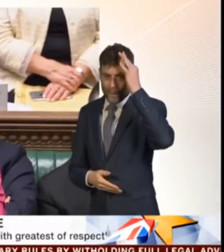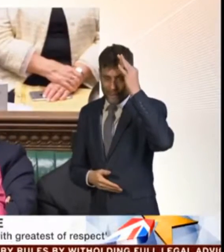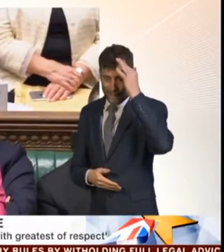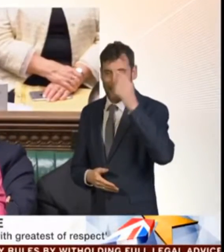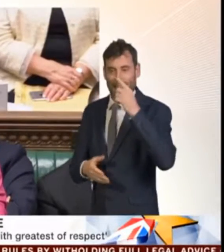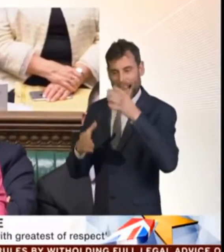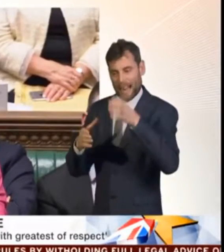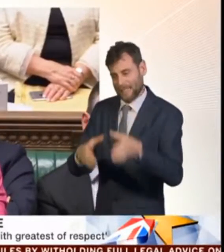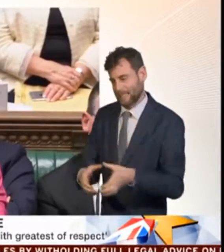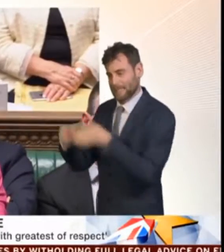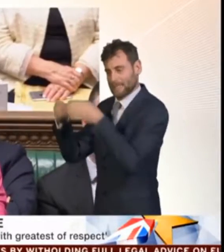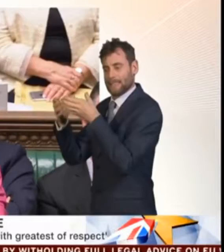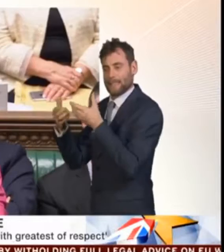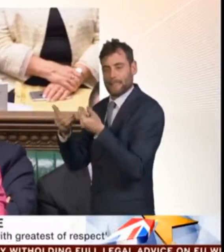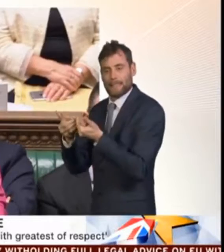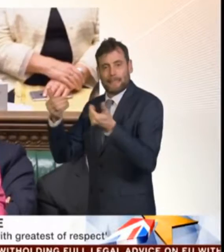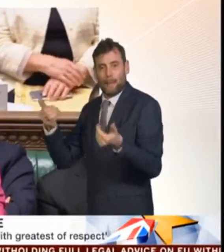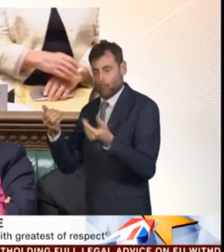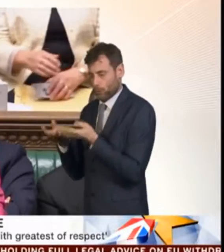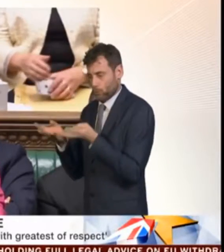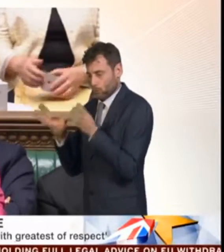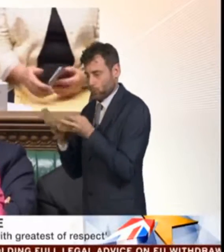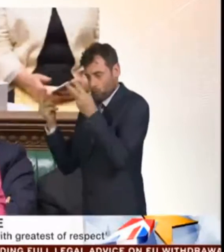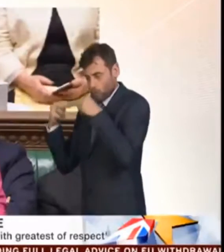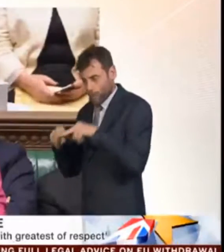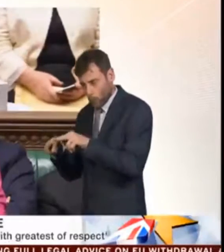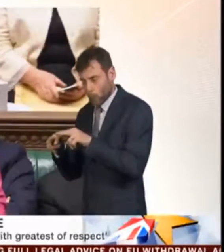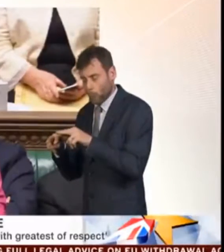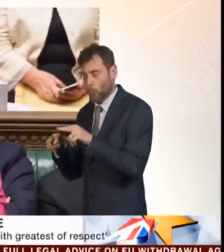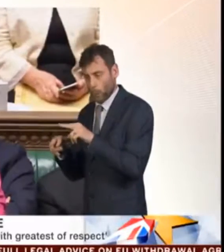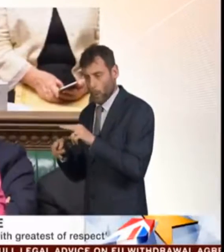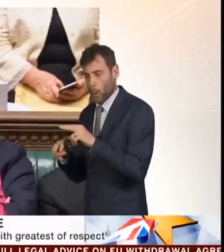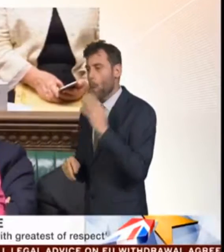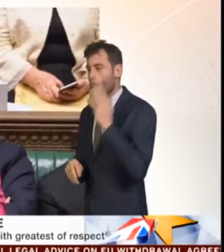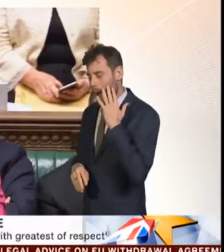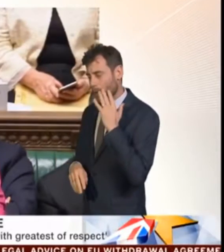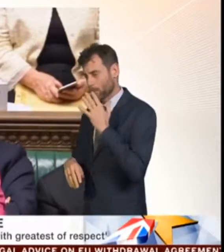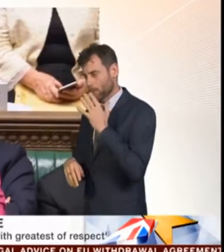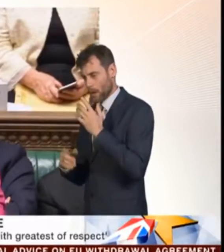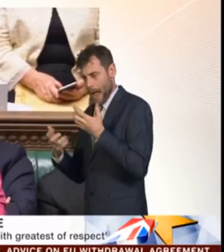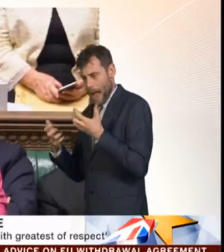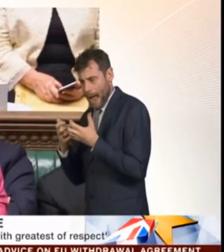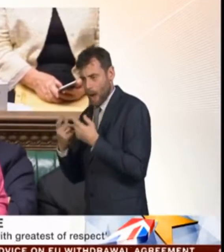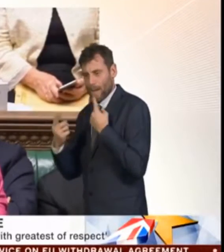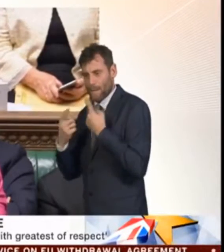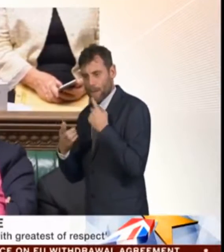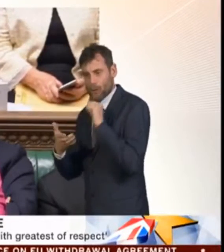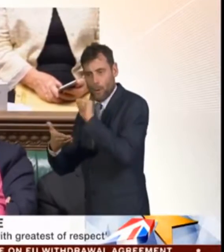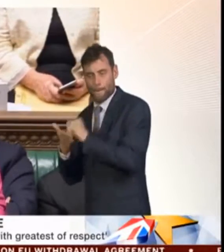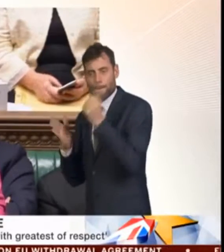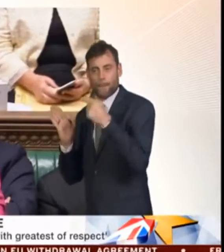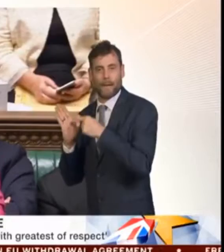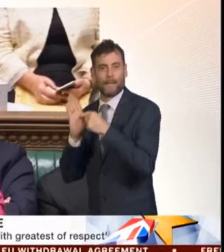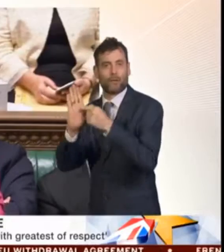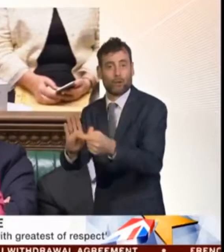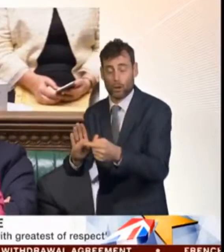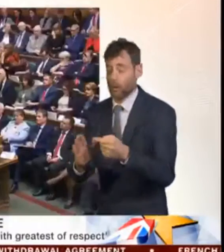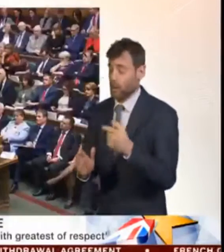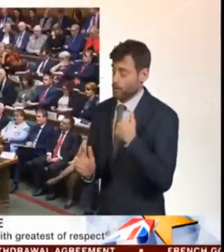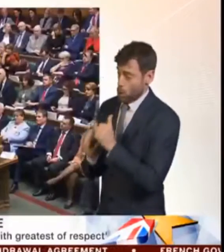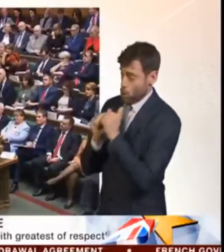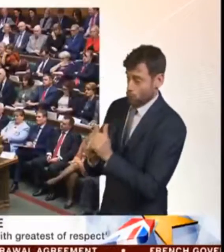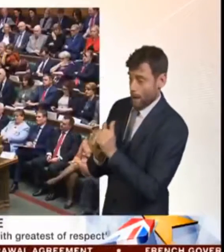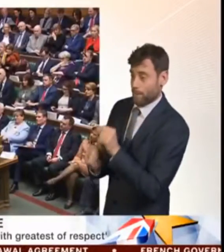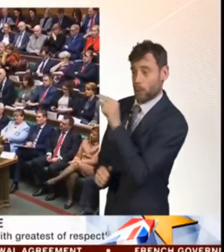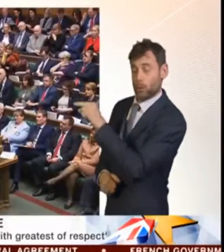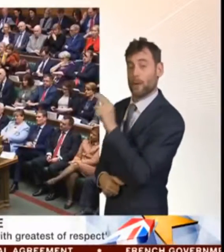present debate and in fulfilment of their parliamentary duty as established by this House. And I'm grateful to the Honourable Lady, the Chair